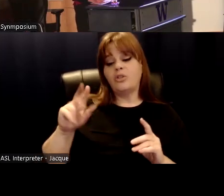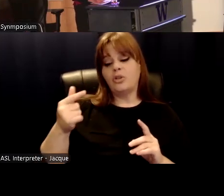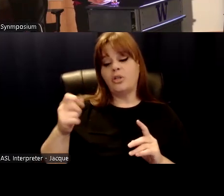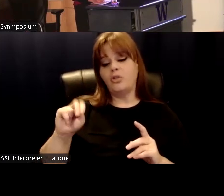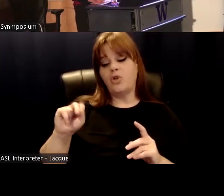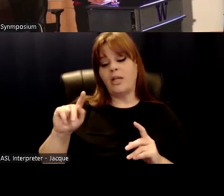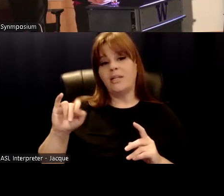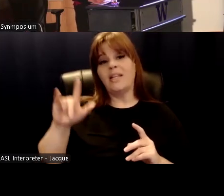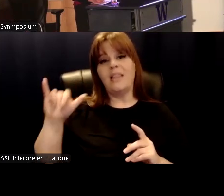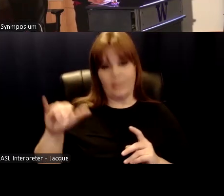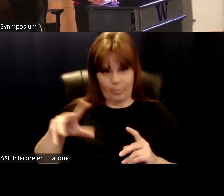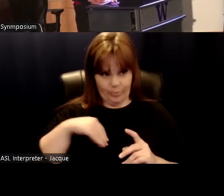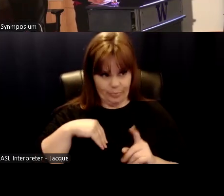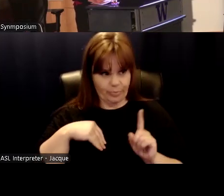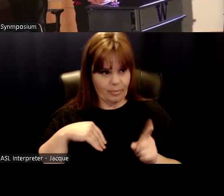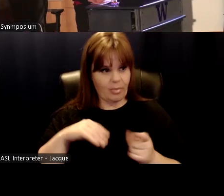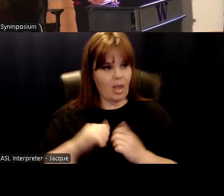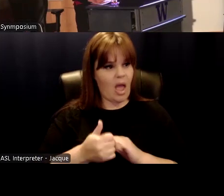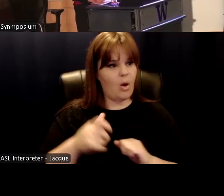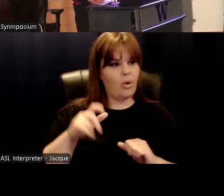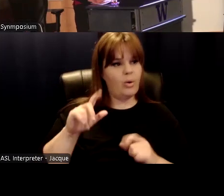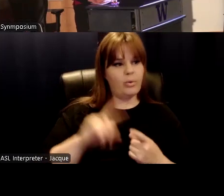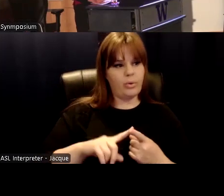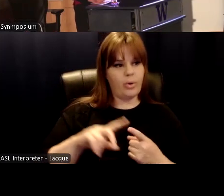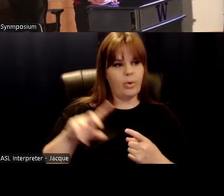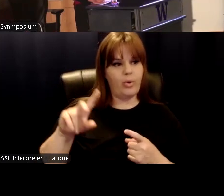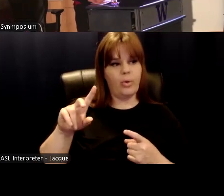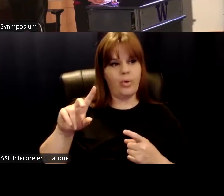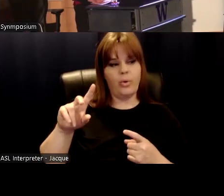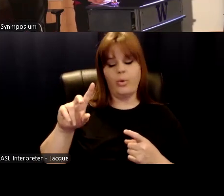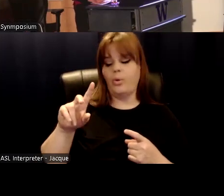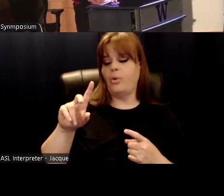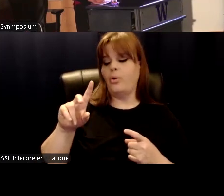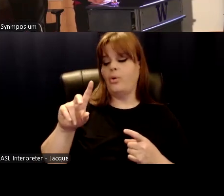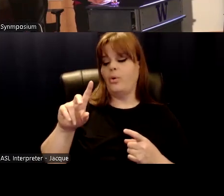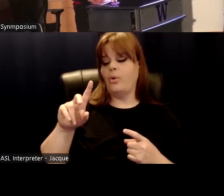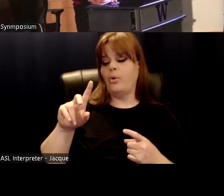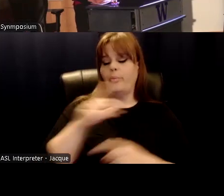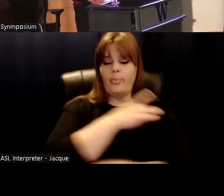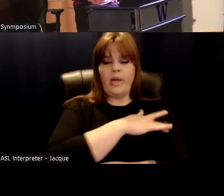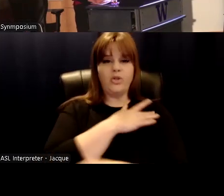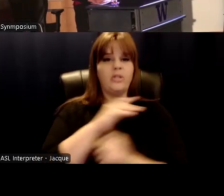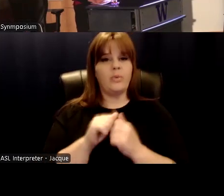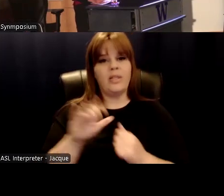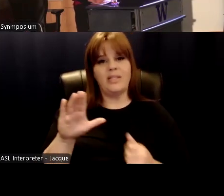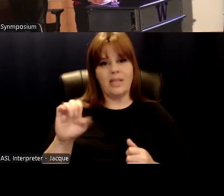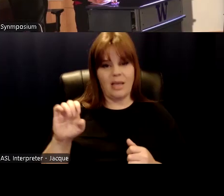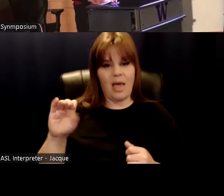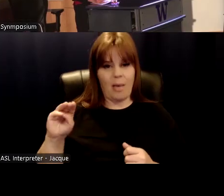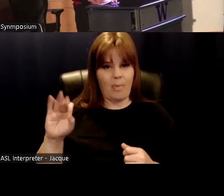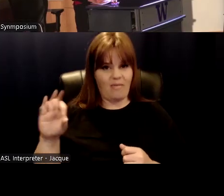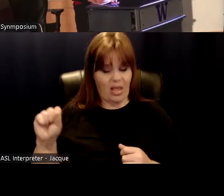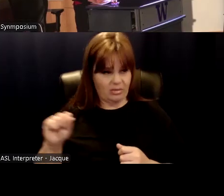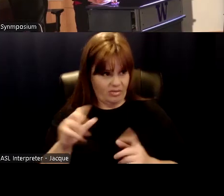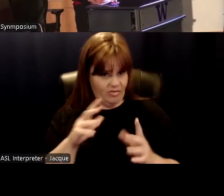do patients with ME/CFS fit into the UW Long COVID clinic? I am bedbound, but have been